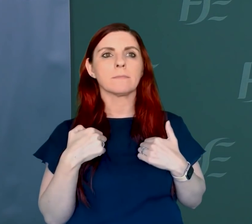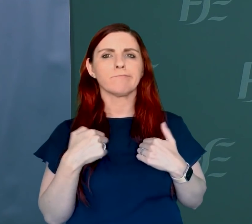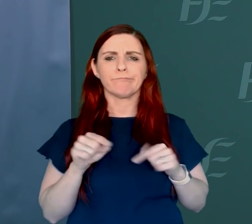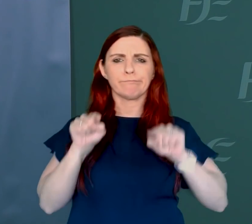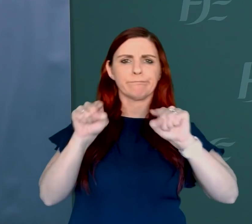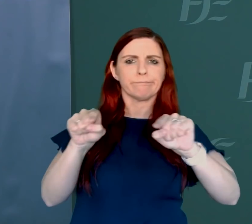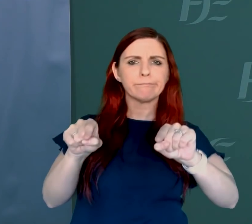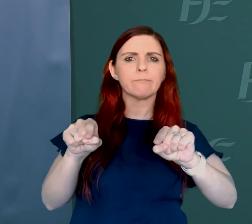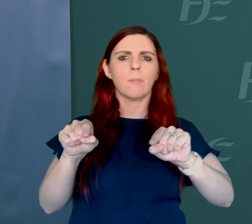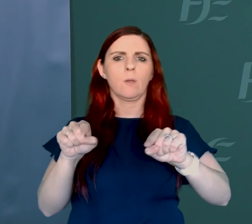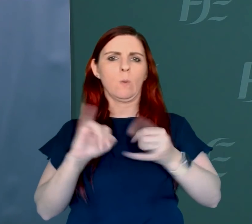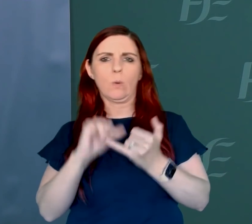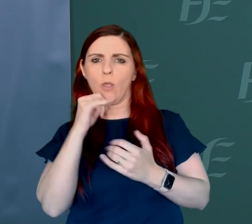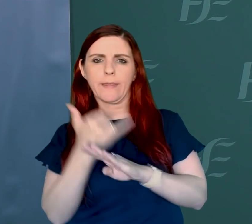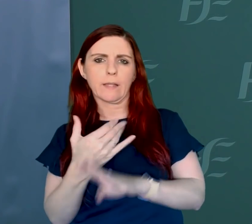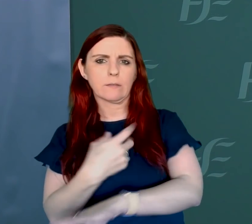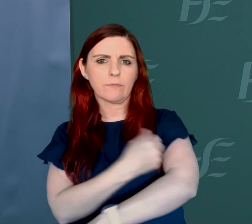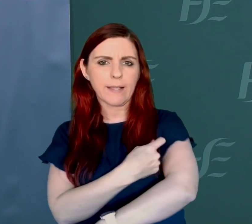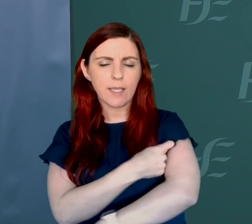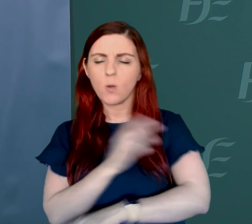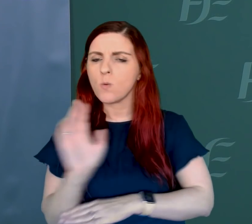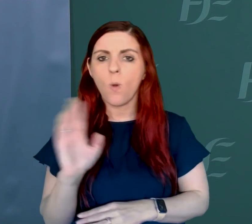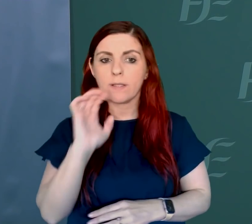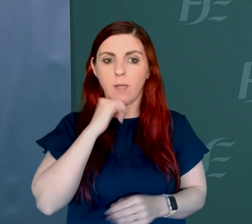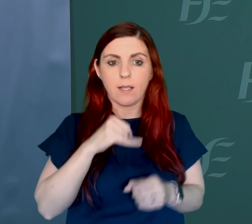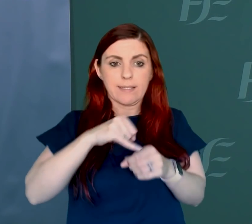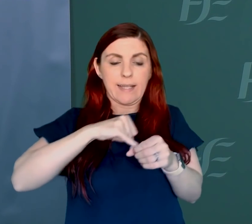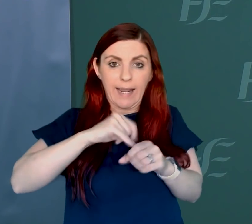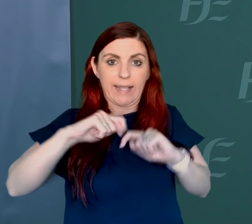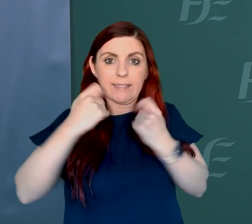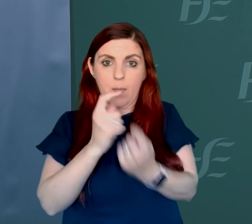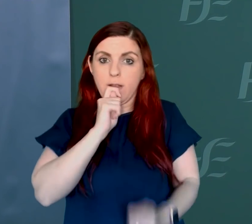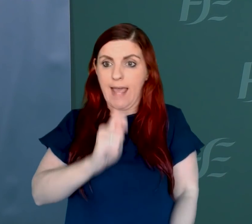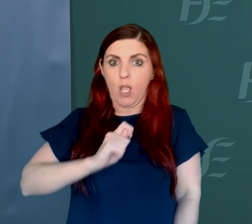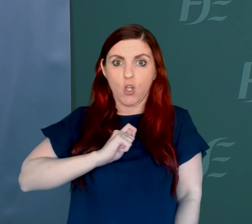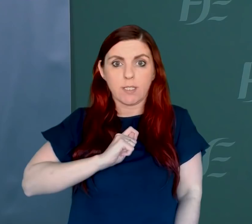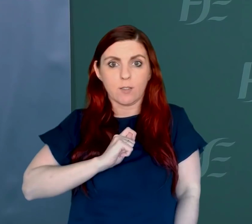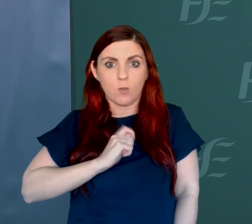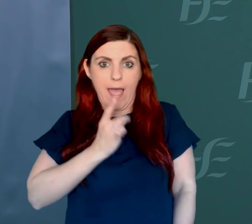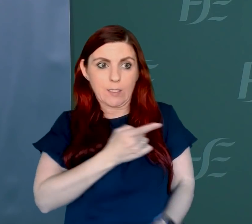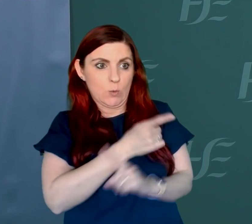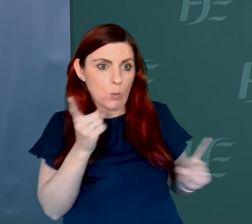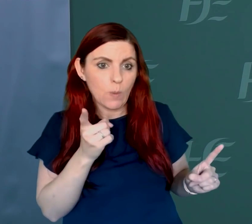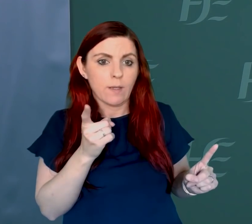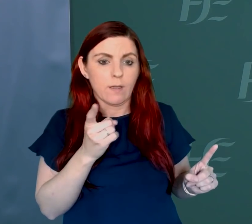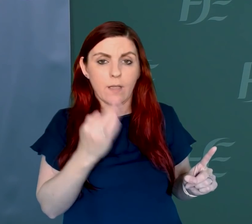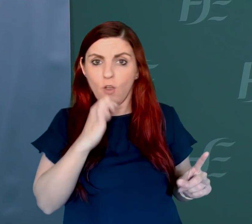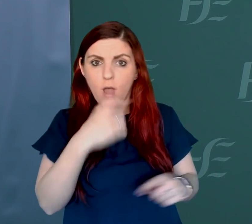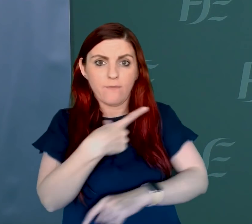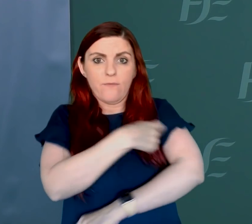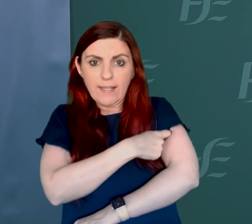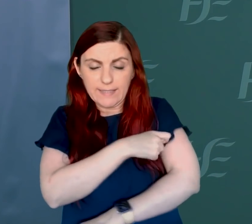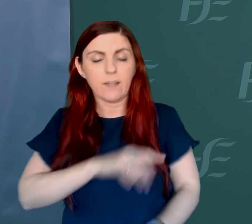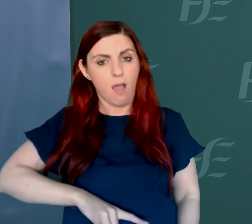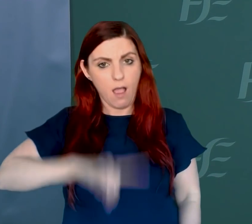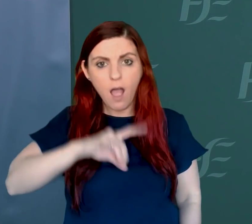target or anything like that. I state it because our clinical teams are asking us to state it very clearly. If you are not vaccinated, you are at higher